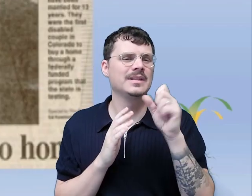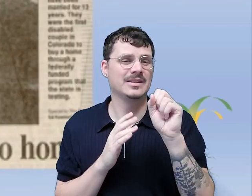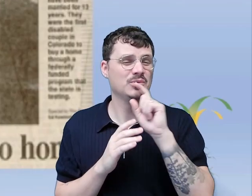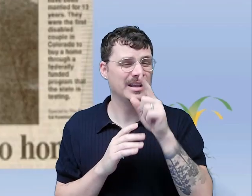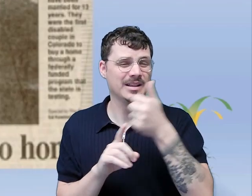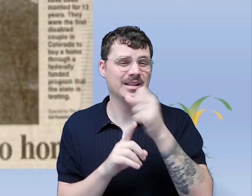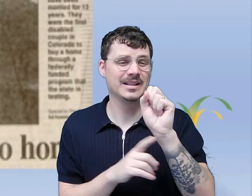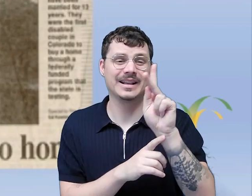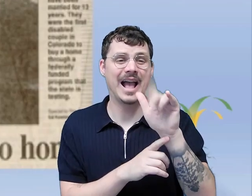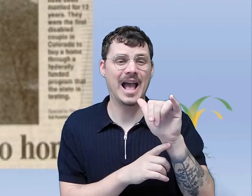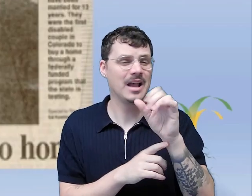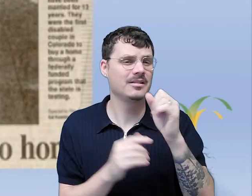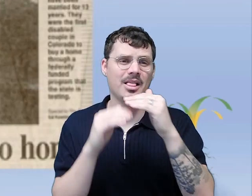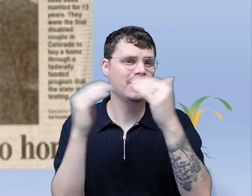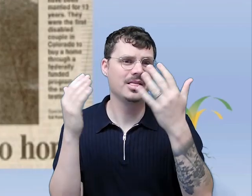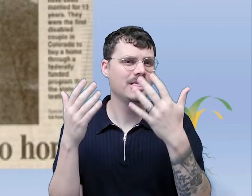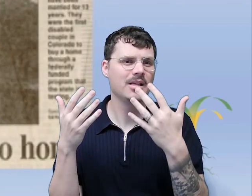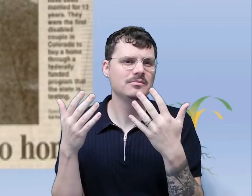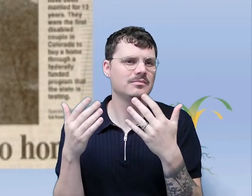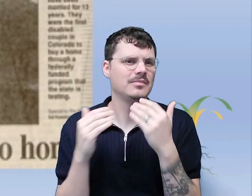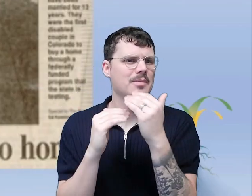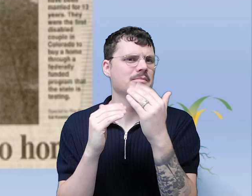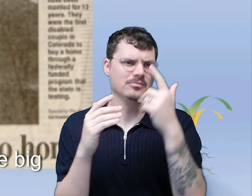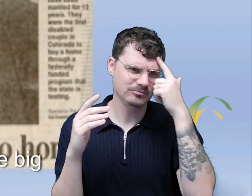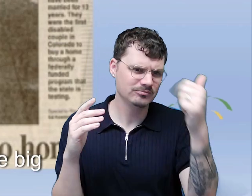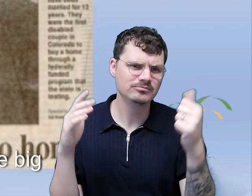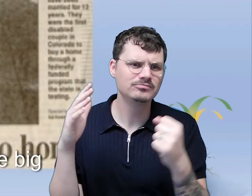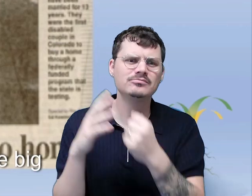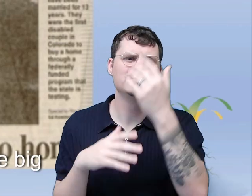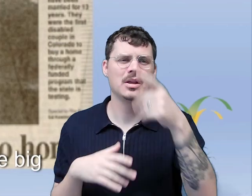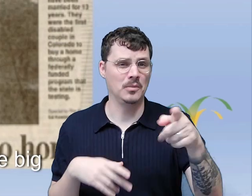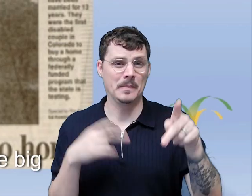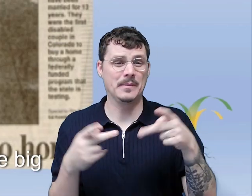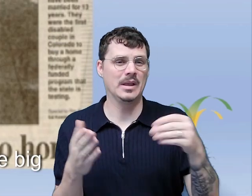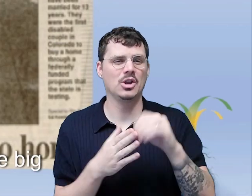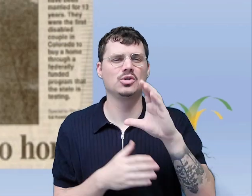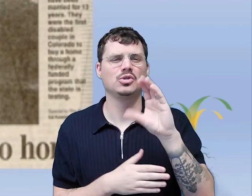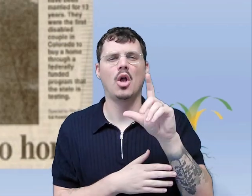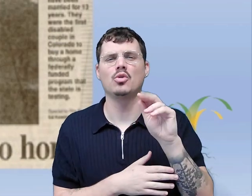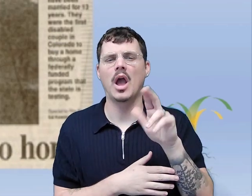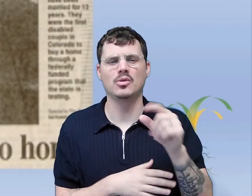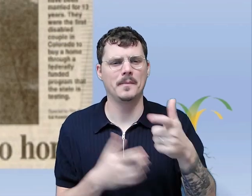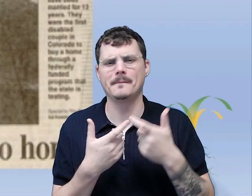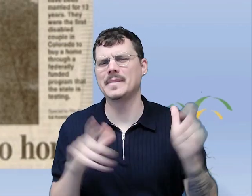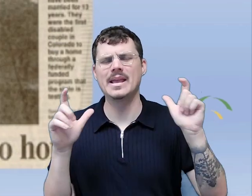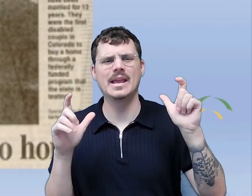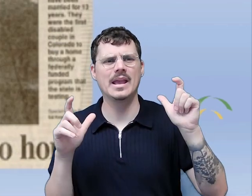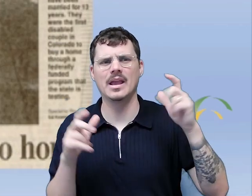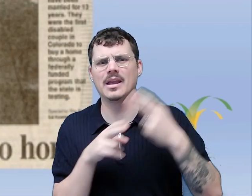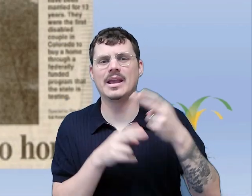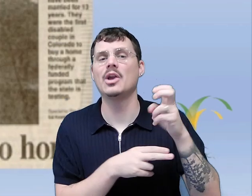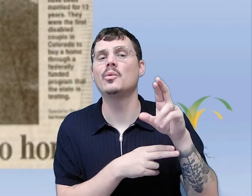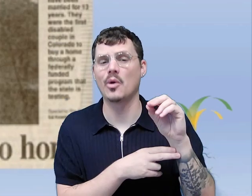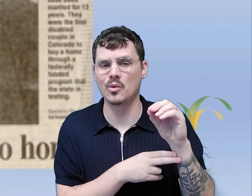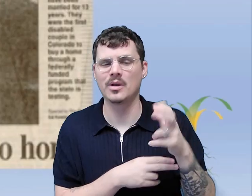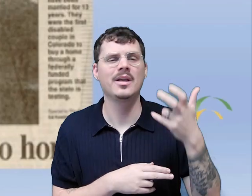that the sky's the limit. These two people, they were big heroes in Colorado. I lived there for a long